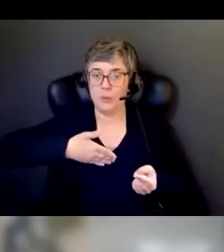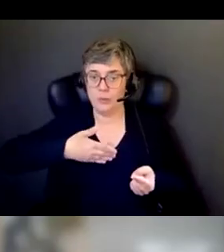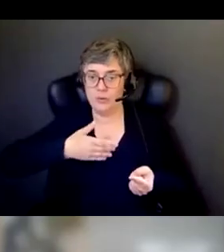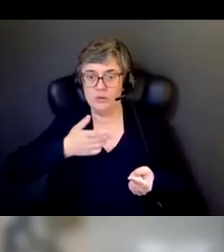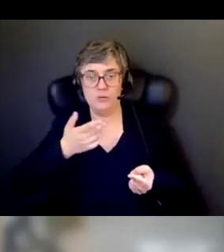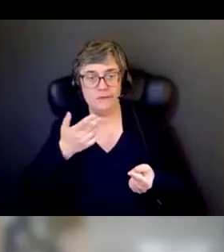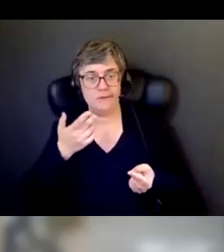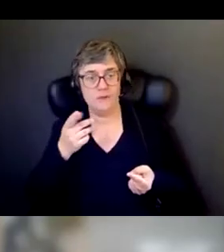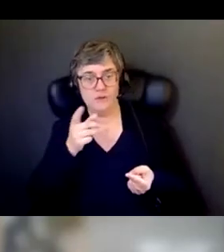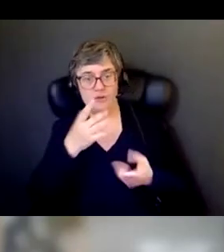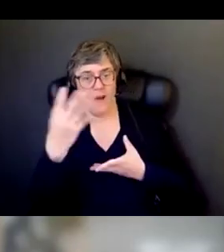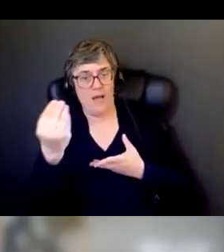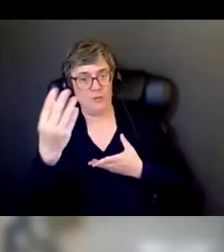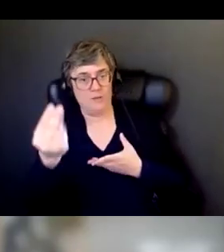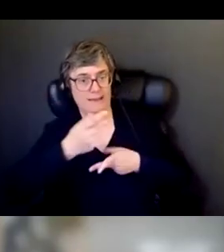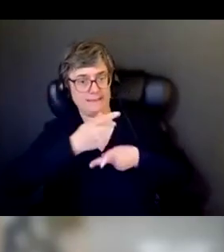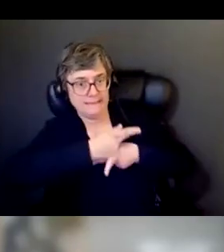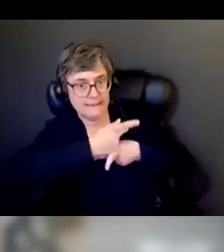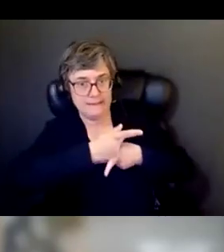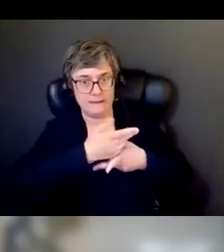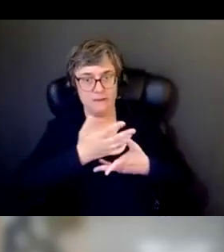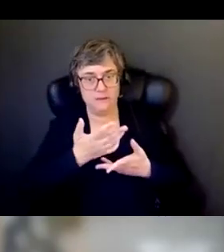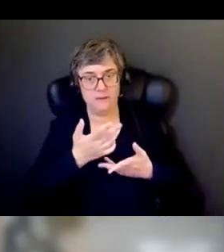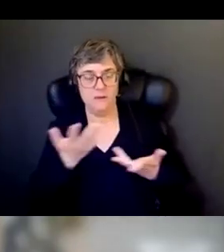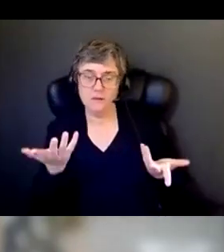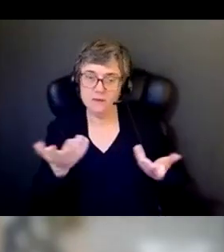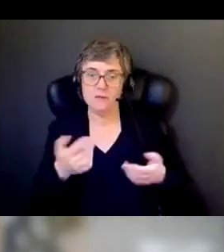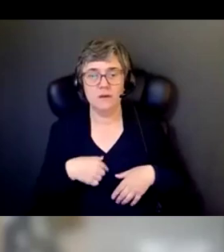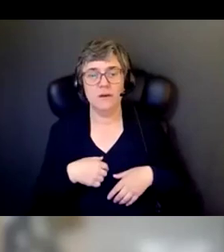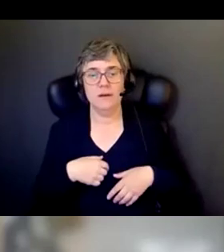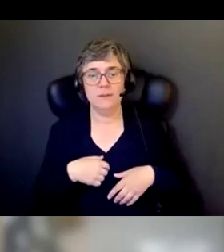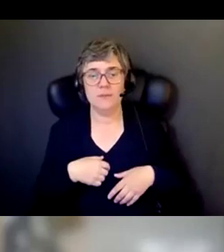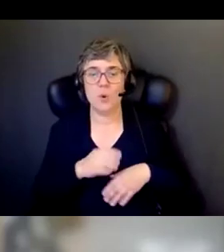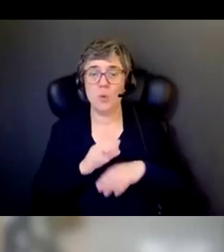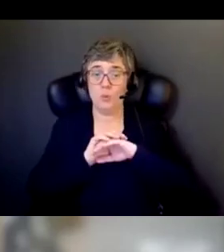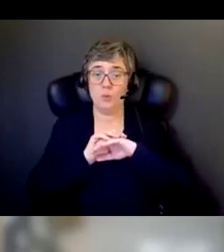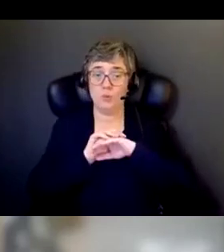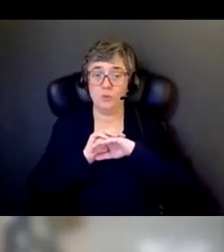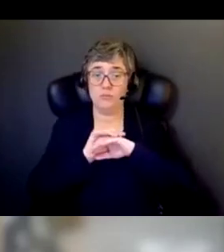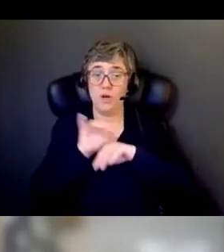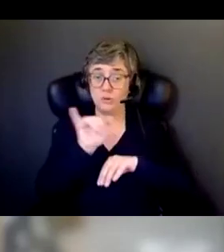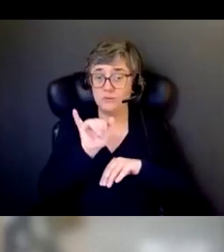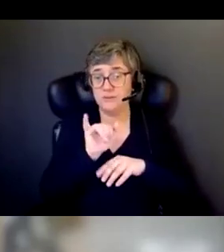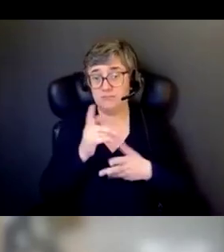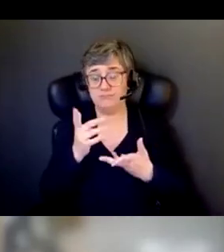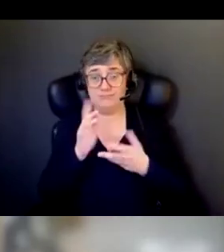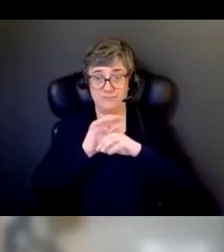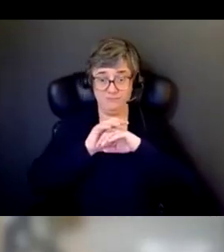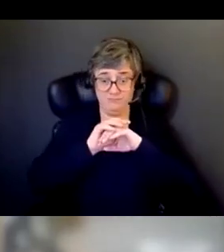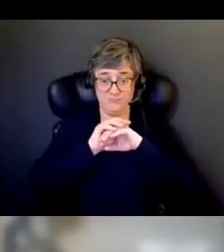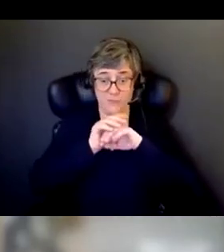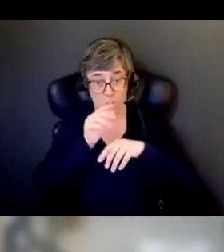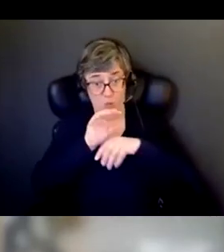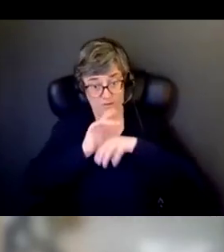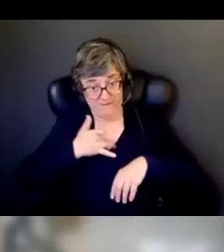looking forward to the discussion. I'll stop there. Thank you so much. And Amy, final Well, word. my colleagues have highlighted